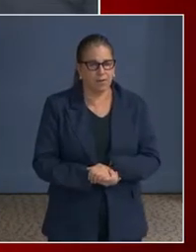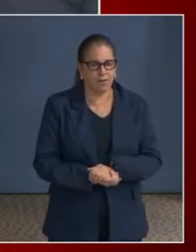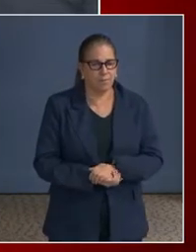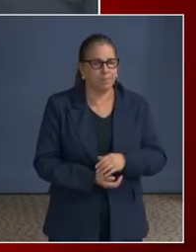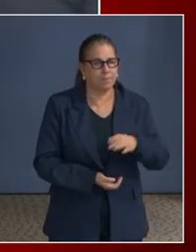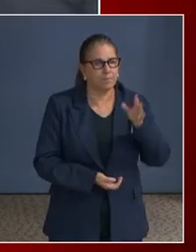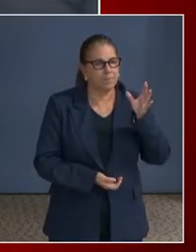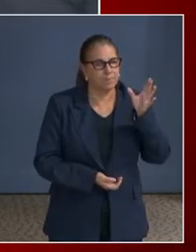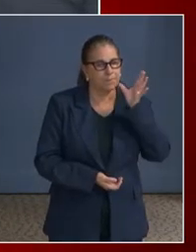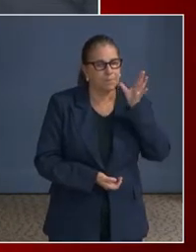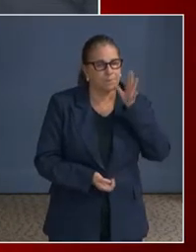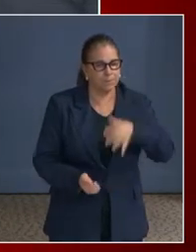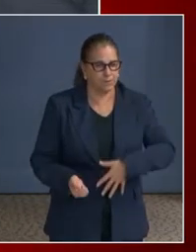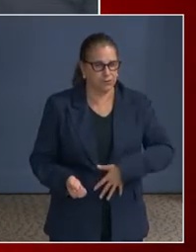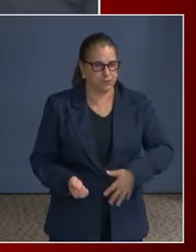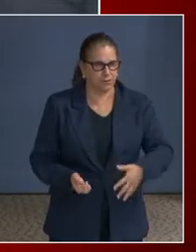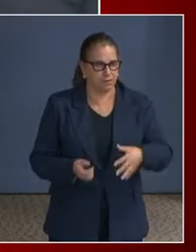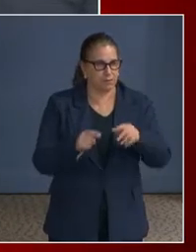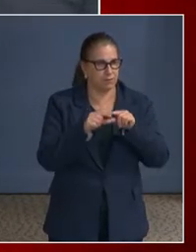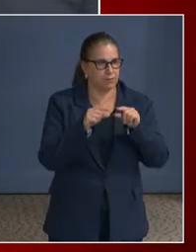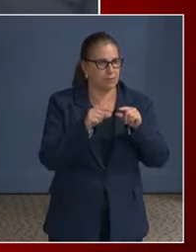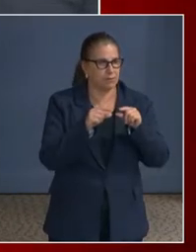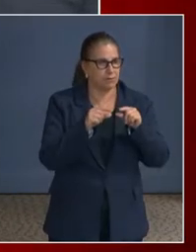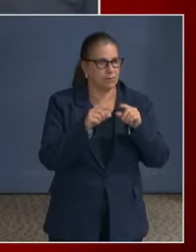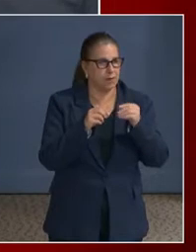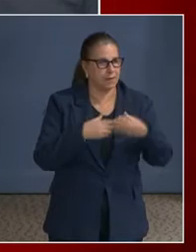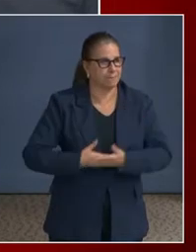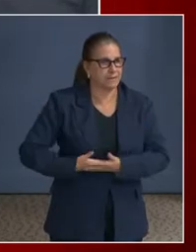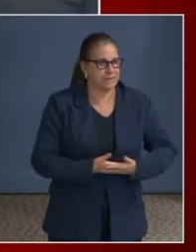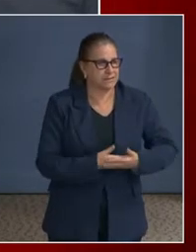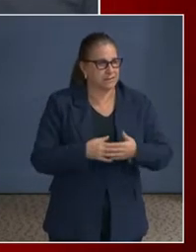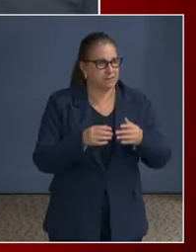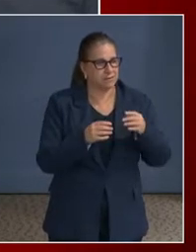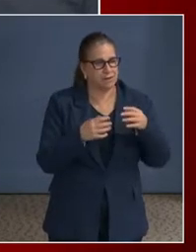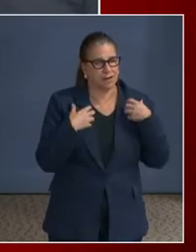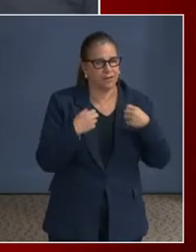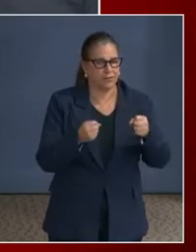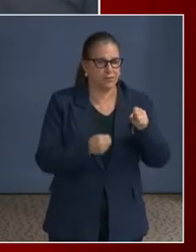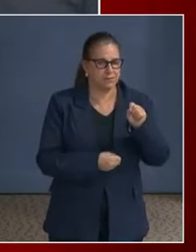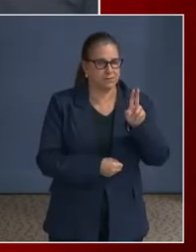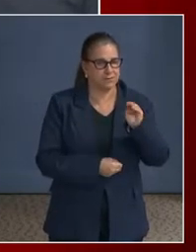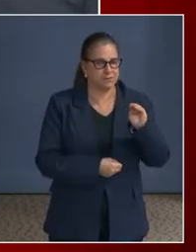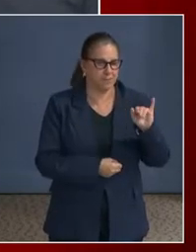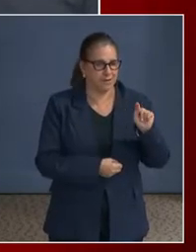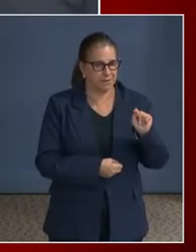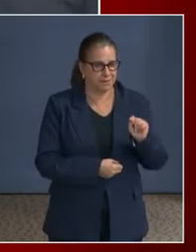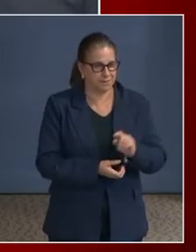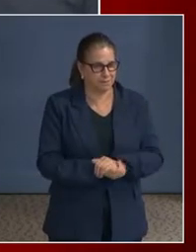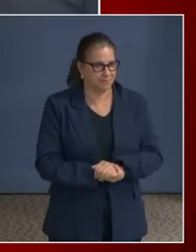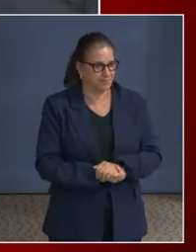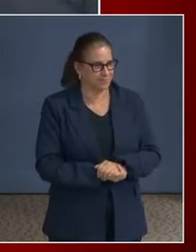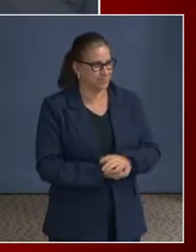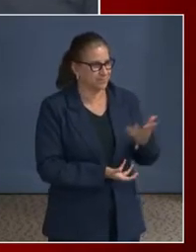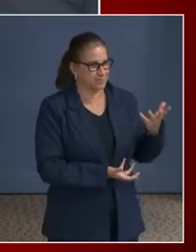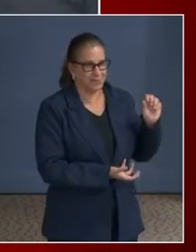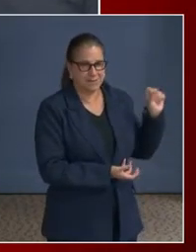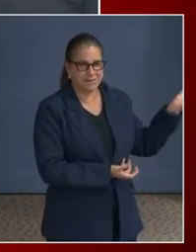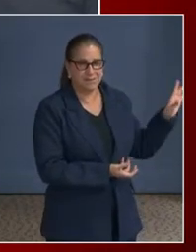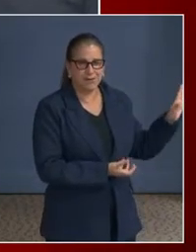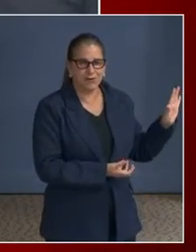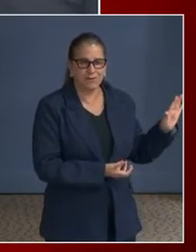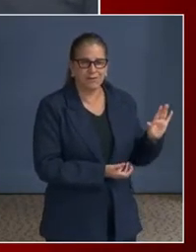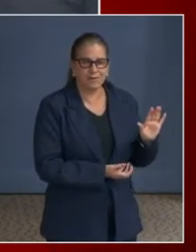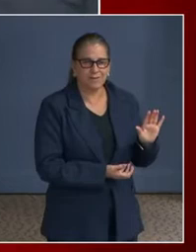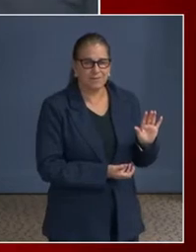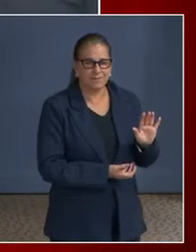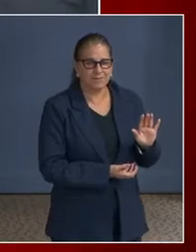that, is kind of, for lack of a better term, your baby. I mean, it's something that can you talk about the challenges and the importance of it